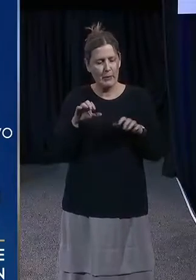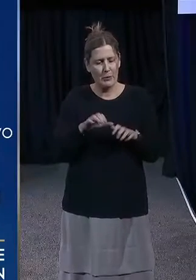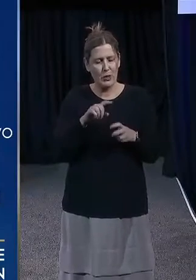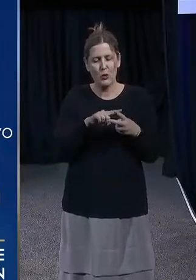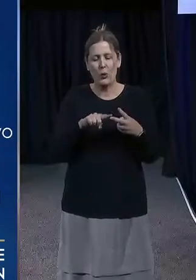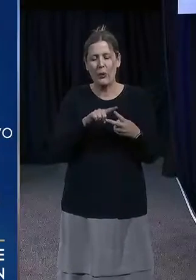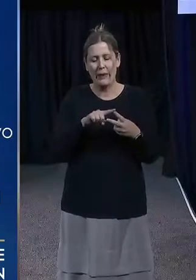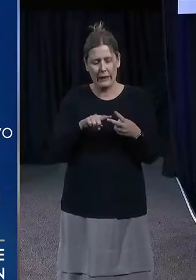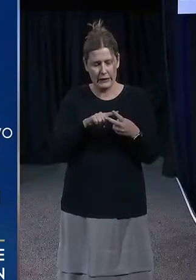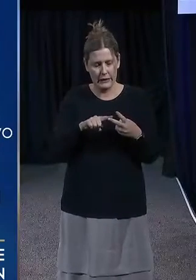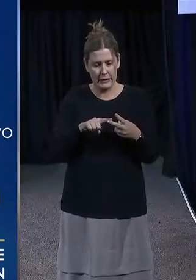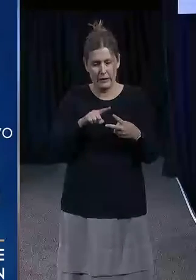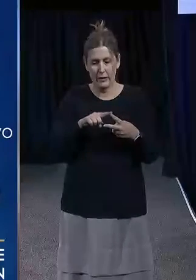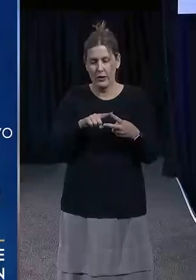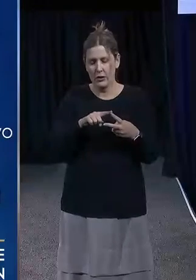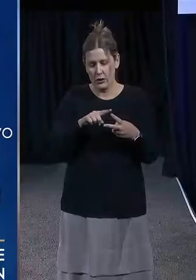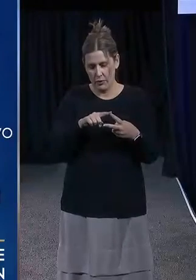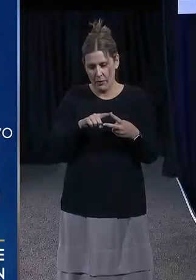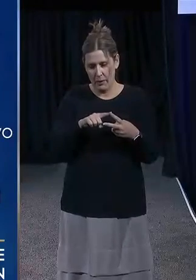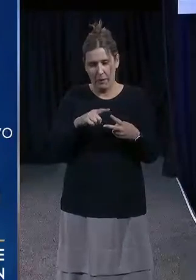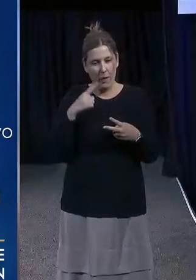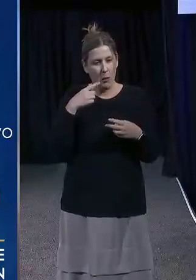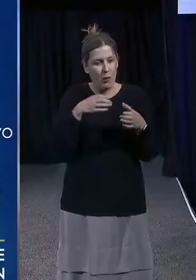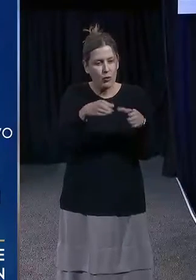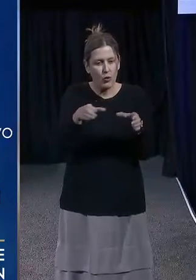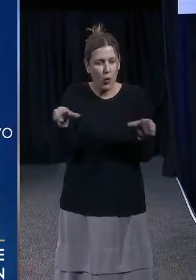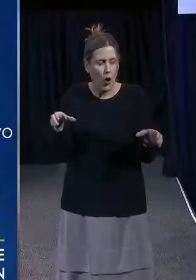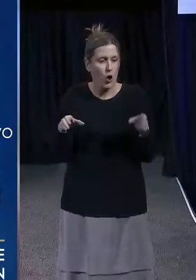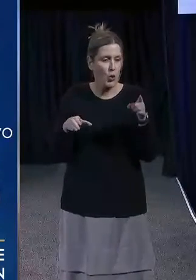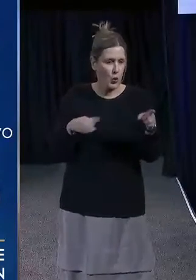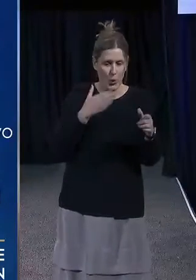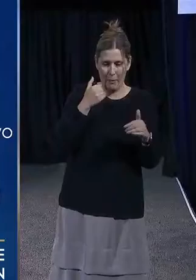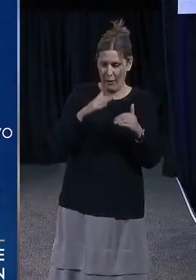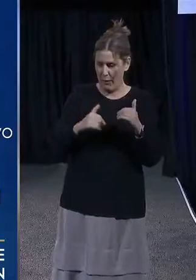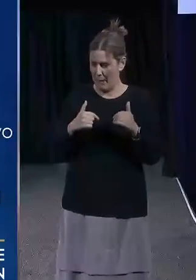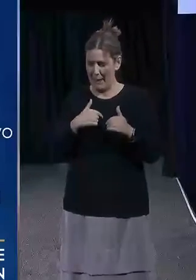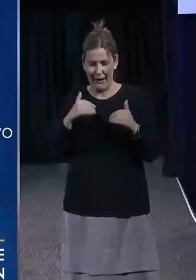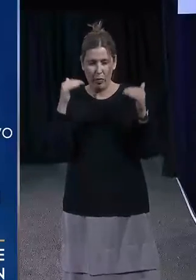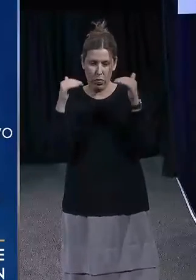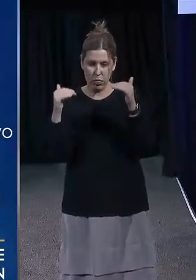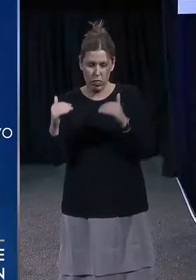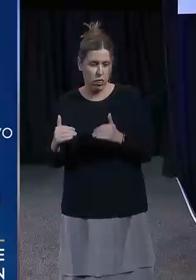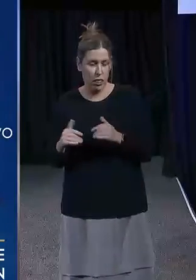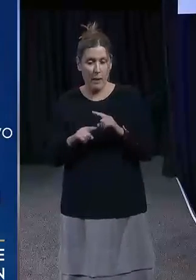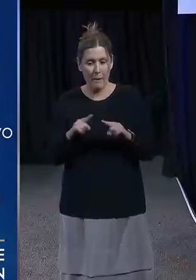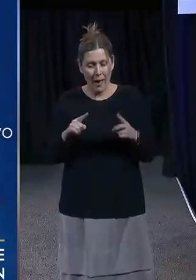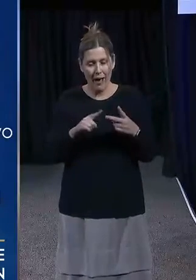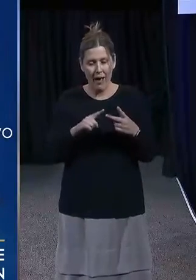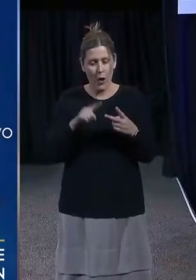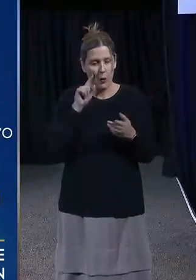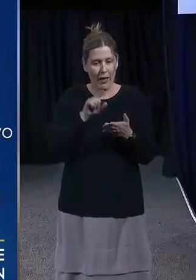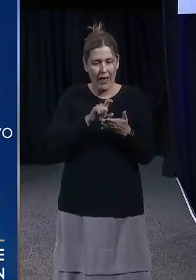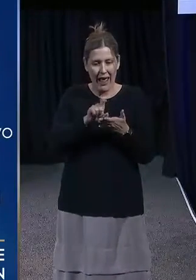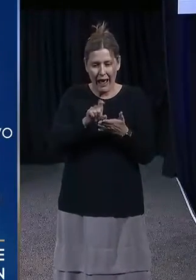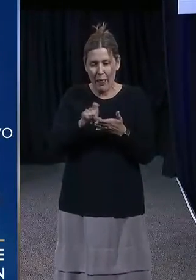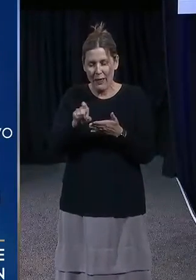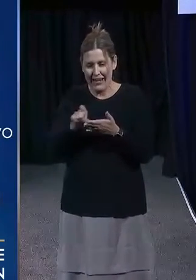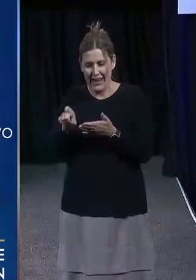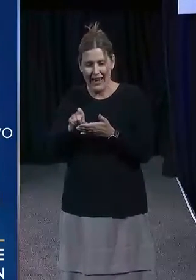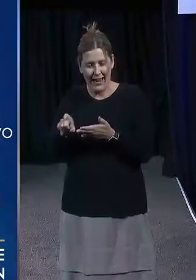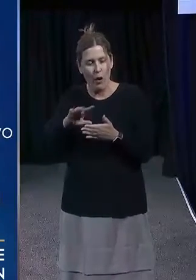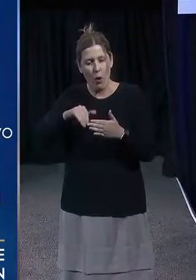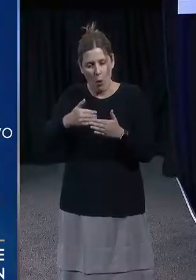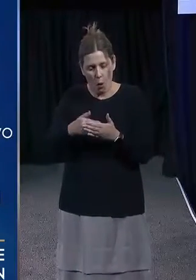things efficiently. It not only sorts us, you are better than me, hierarchically, but it allocates every one of the